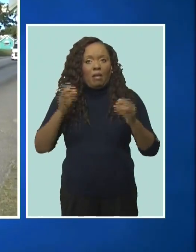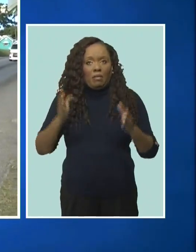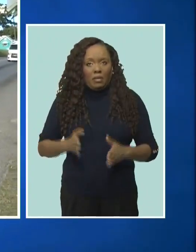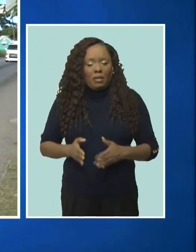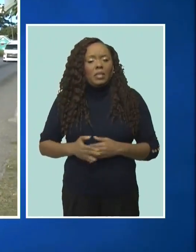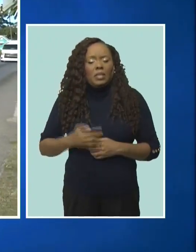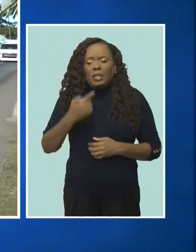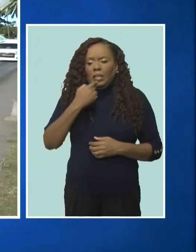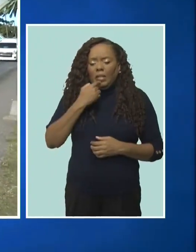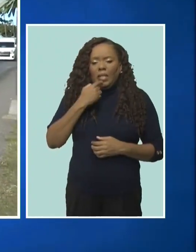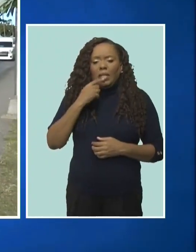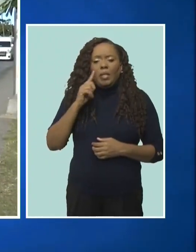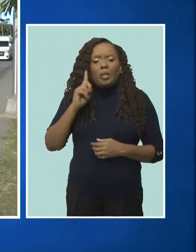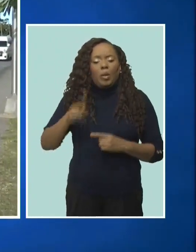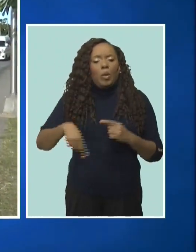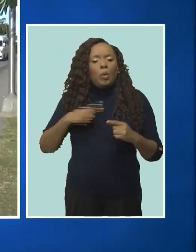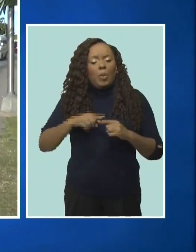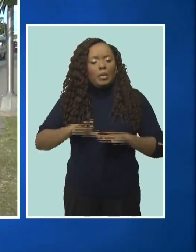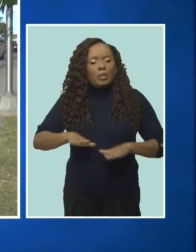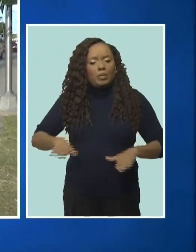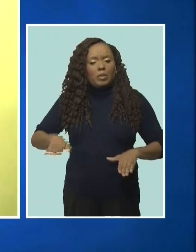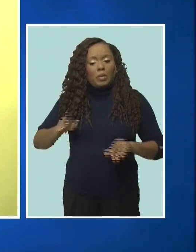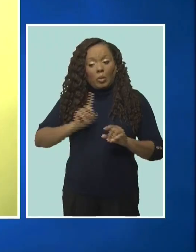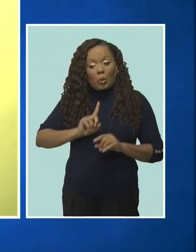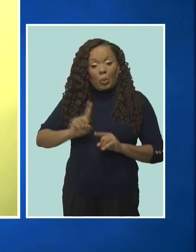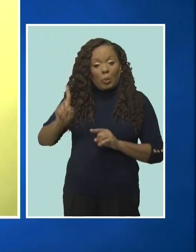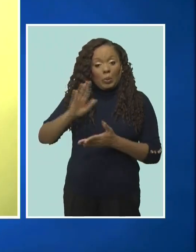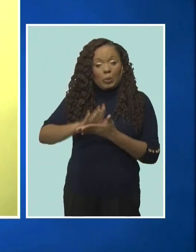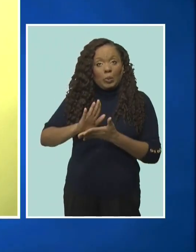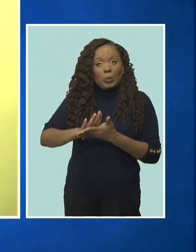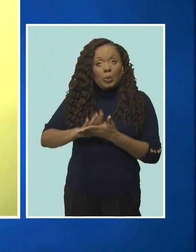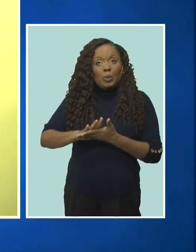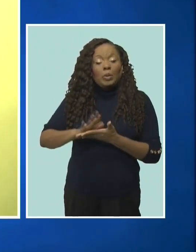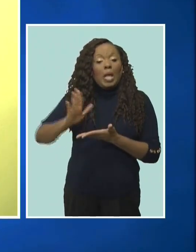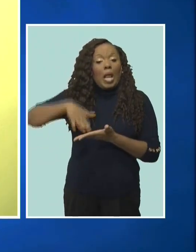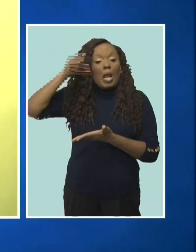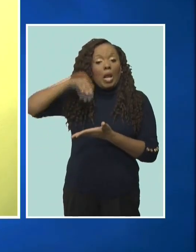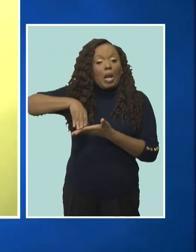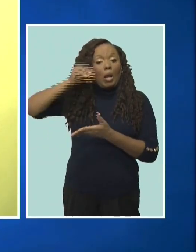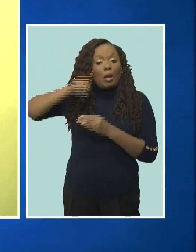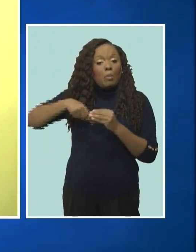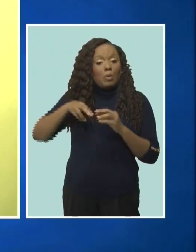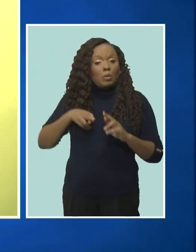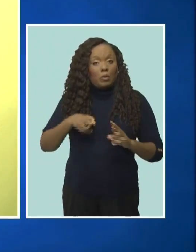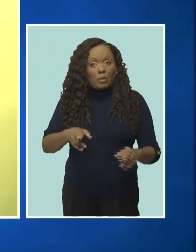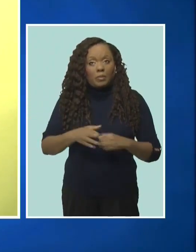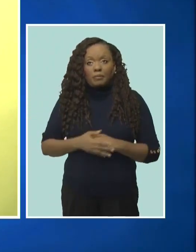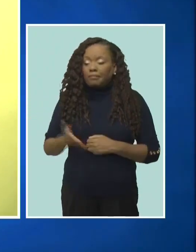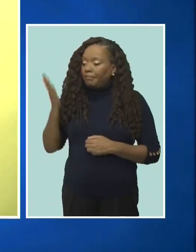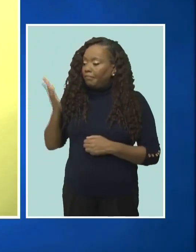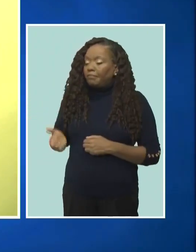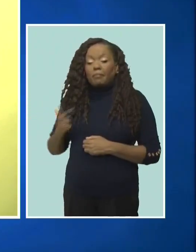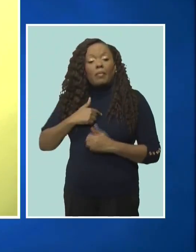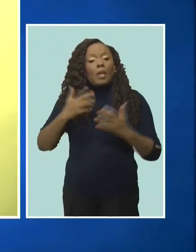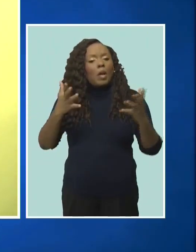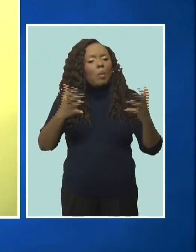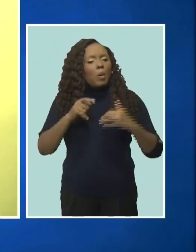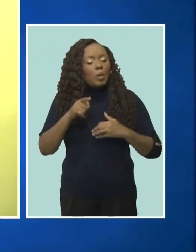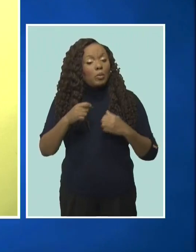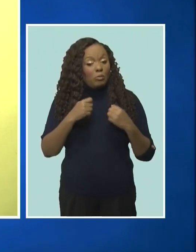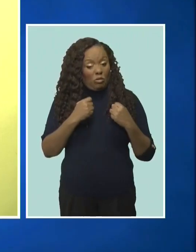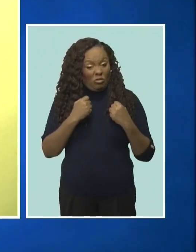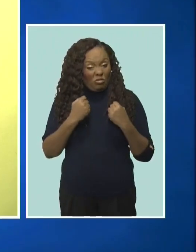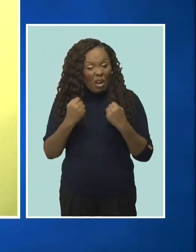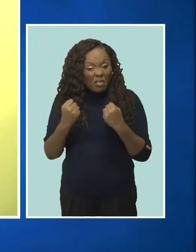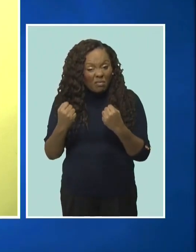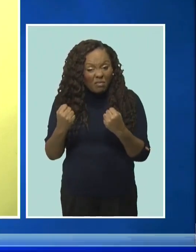road safety protocols in schools. I would appeal to all motorists to slow down. If you're in the vicinity of a school,